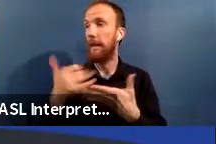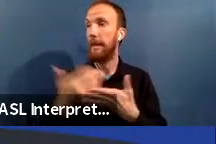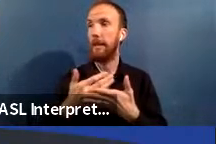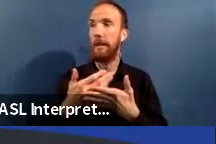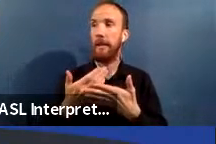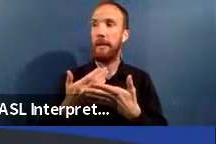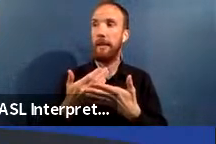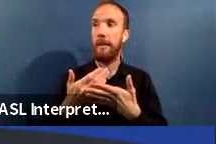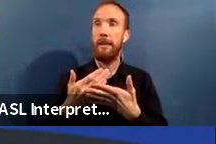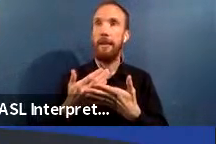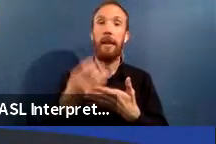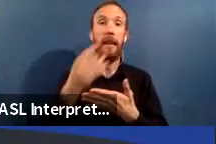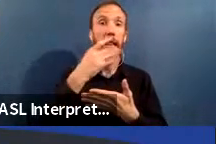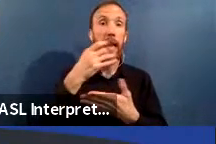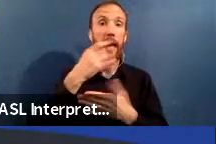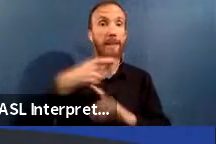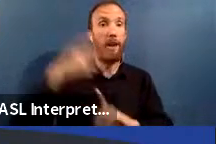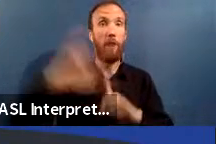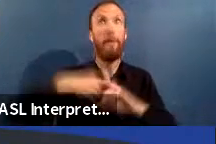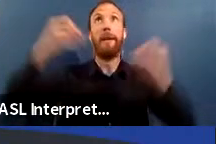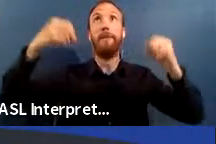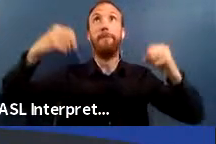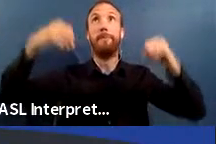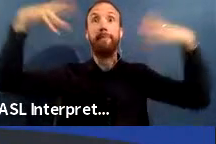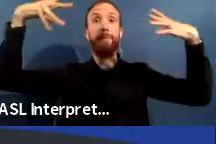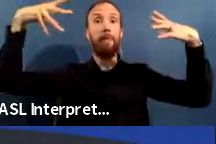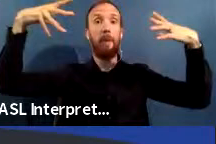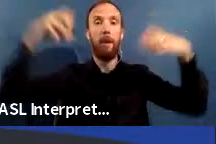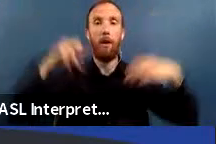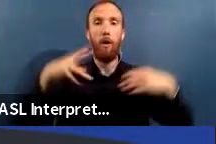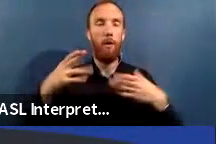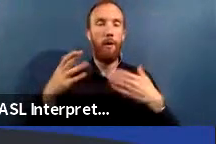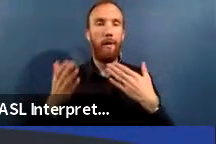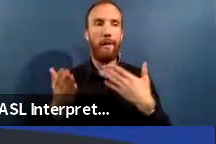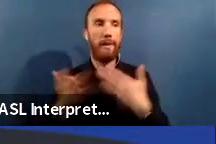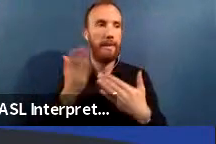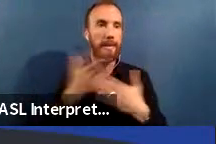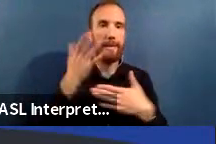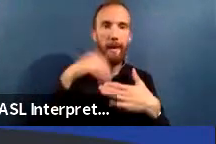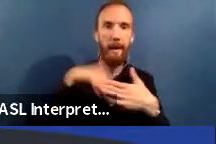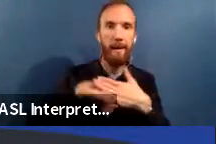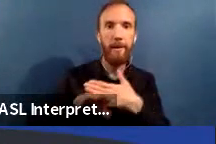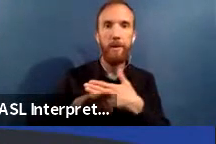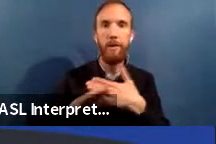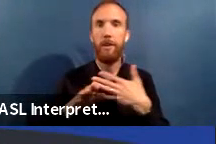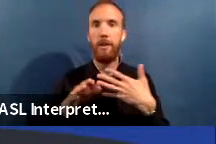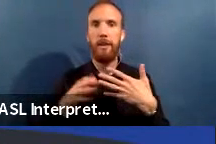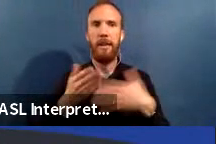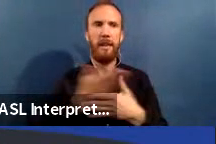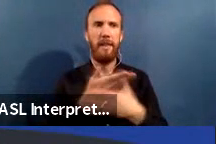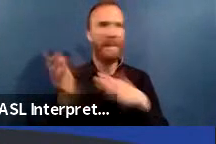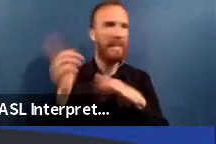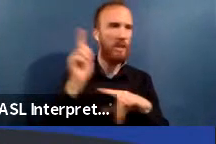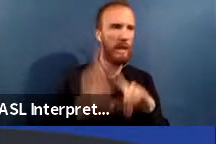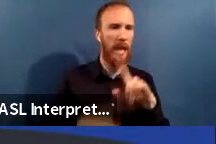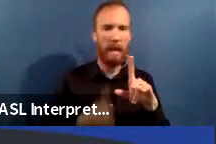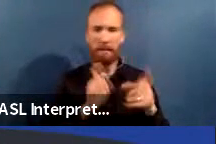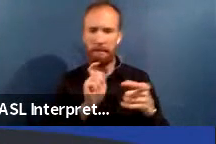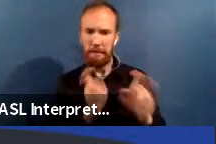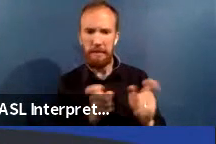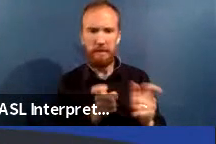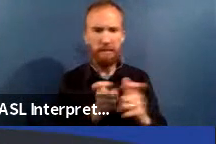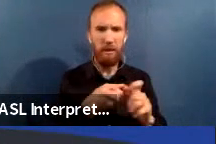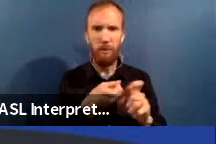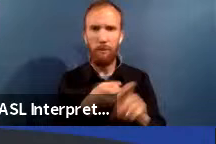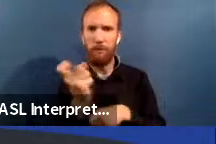hands-free lighting or open entryway, or tamper-resistant fixtures and graffiti-resistant partitions.